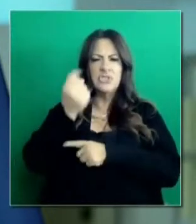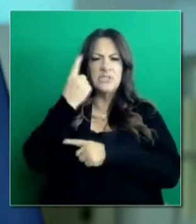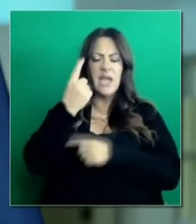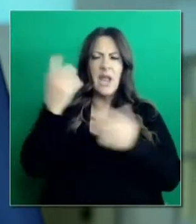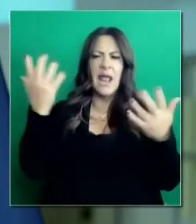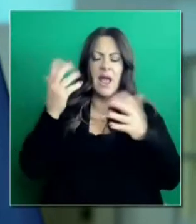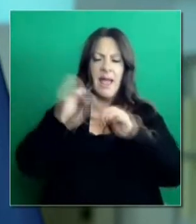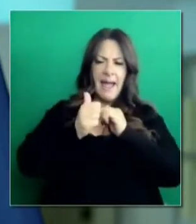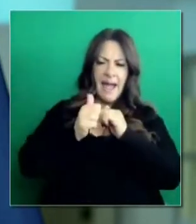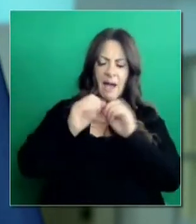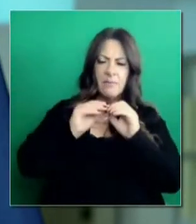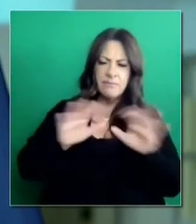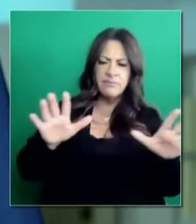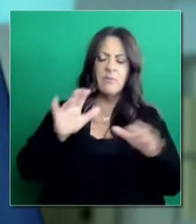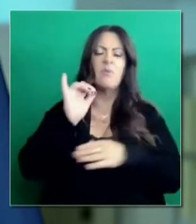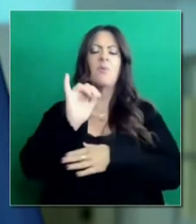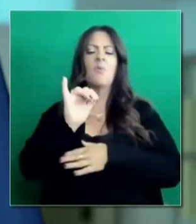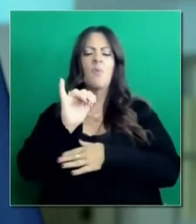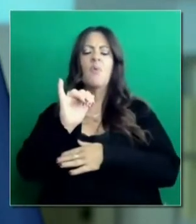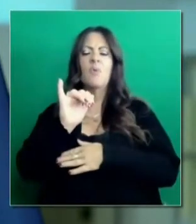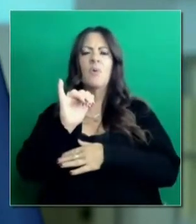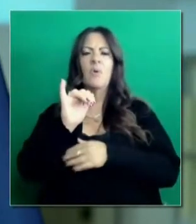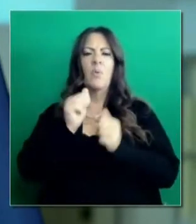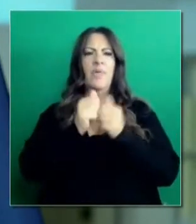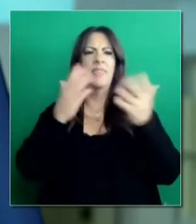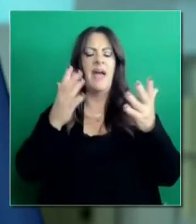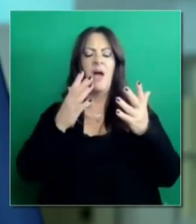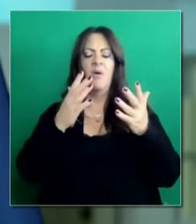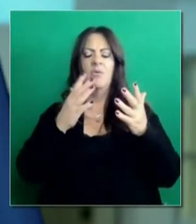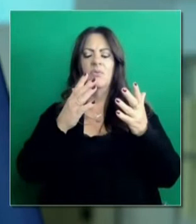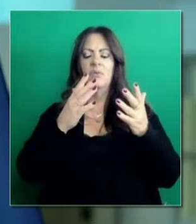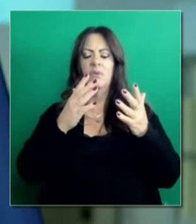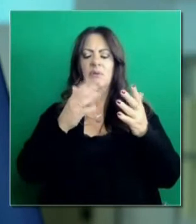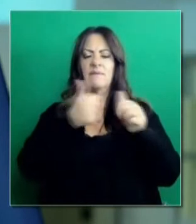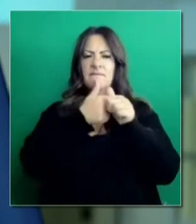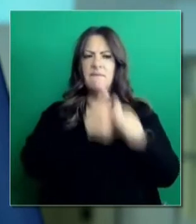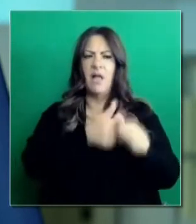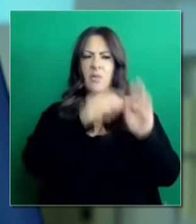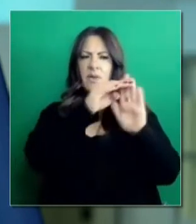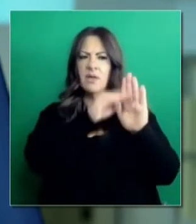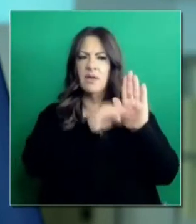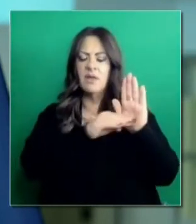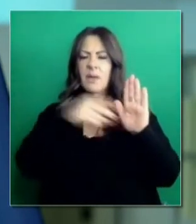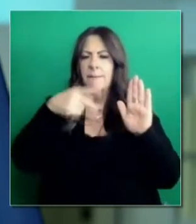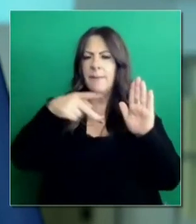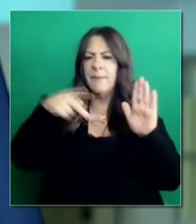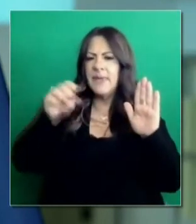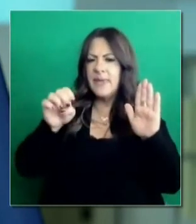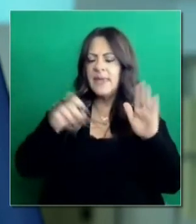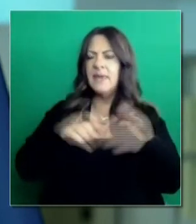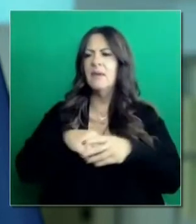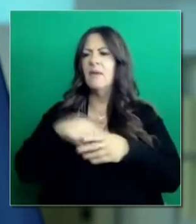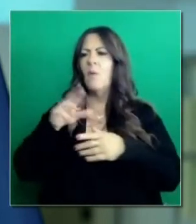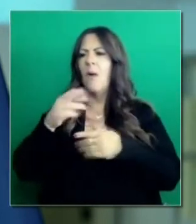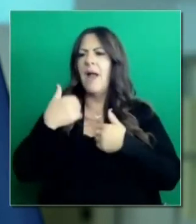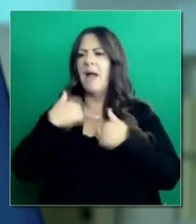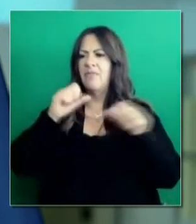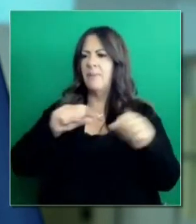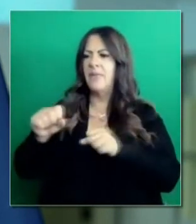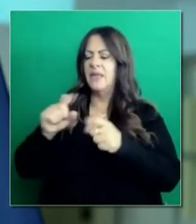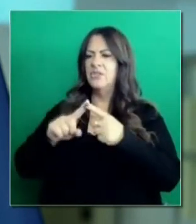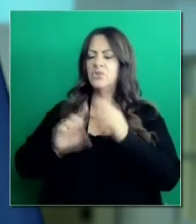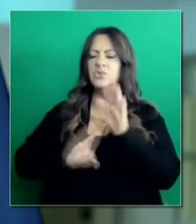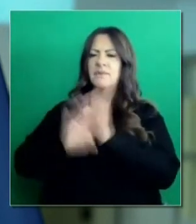of potential variants moving in and didn't necessarily have adequate PPE or ICU capacity, that we were